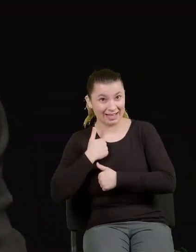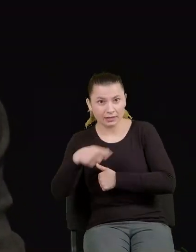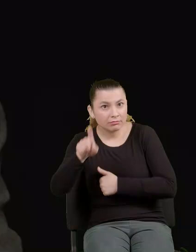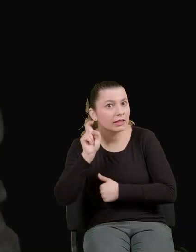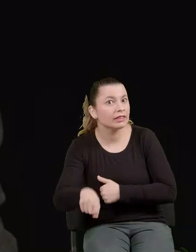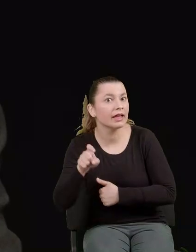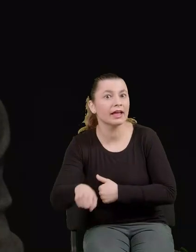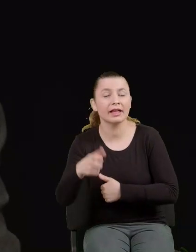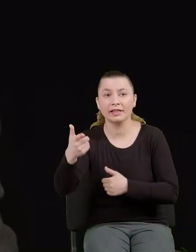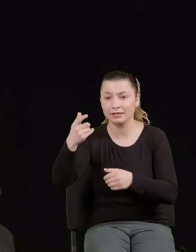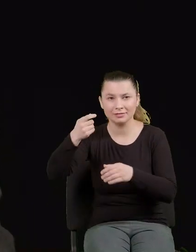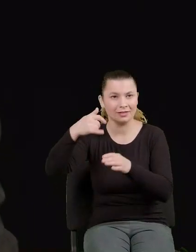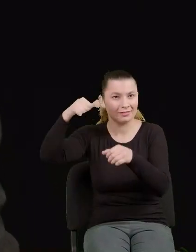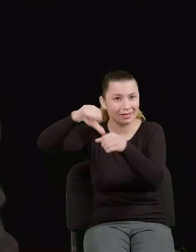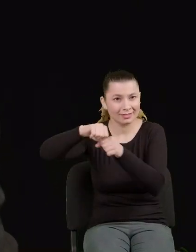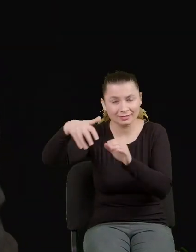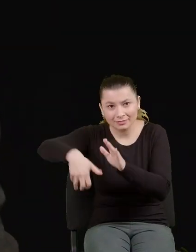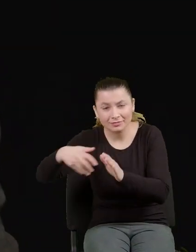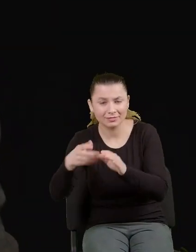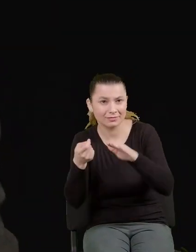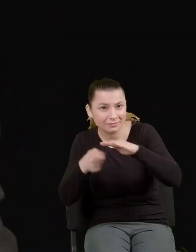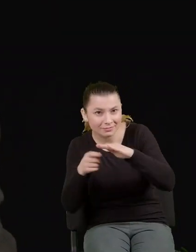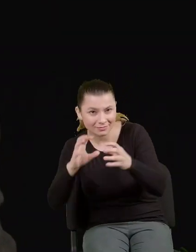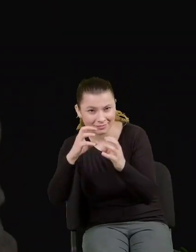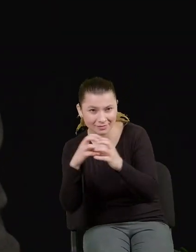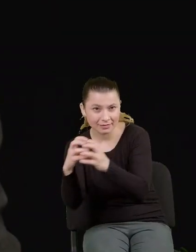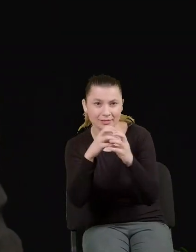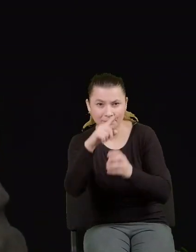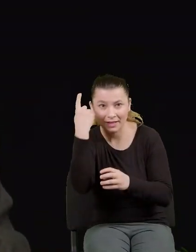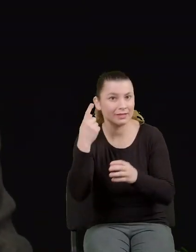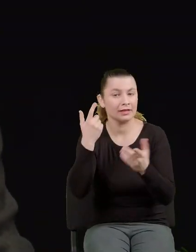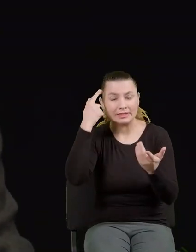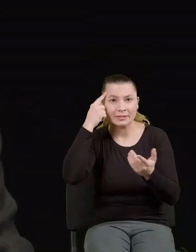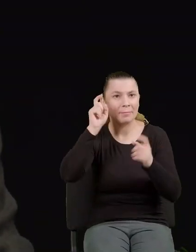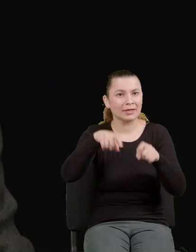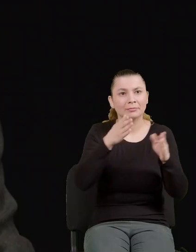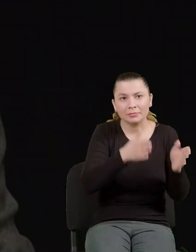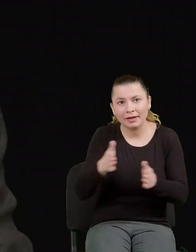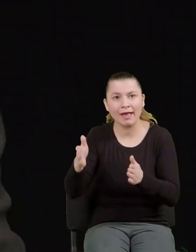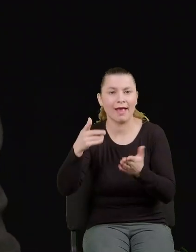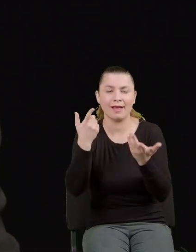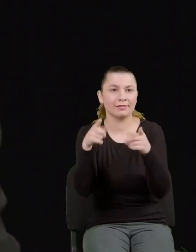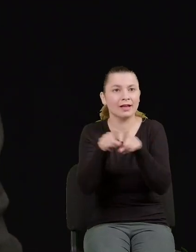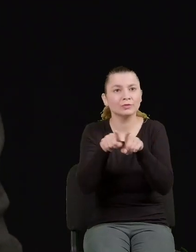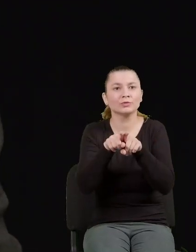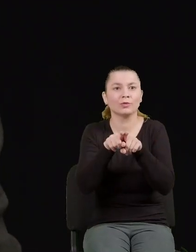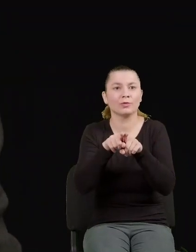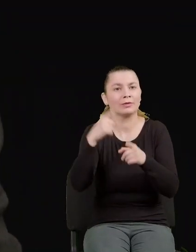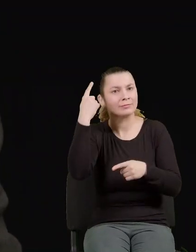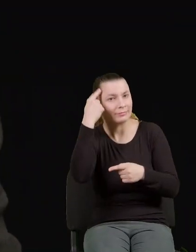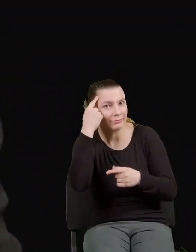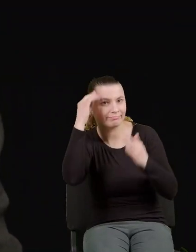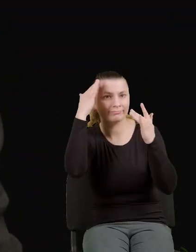process, but also within the allocation of funding for this, and the timing as well, because of